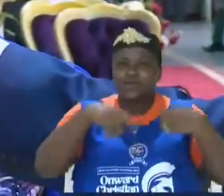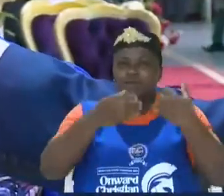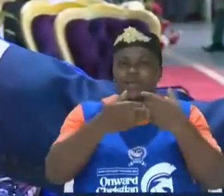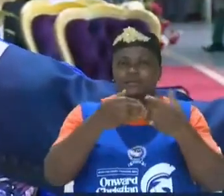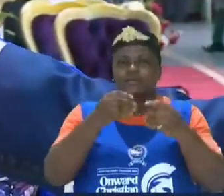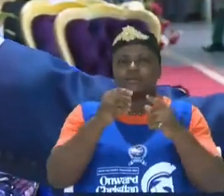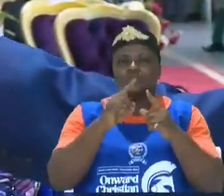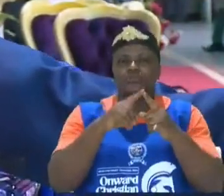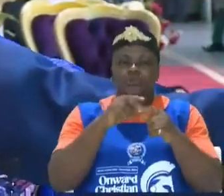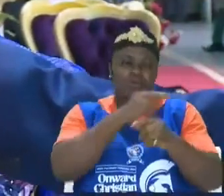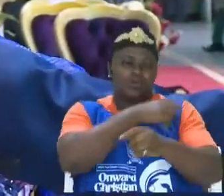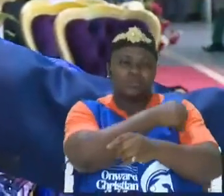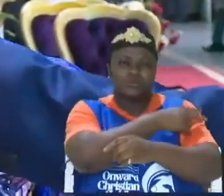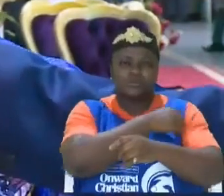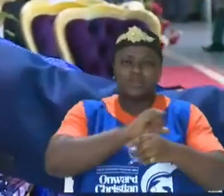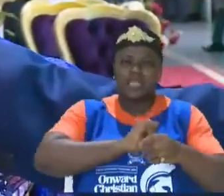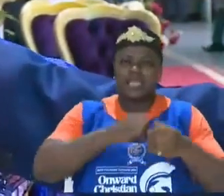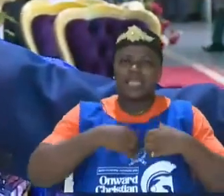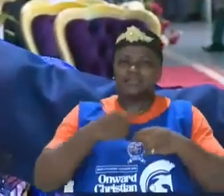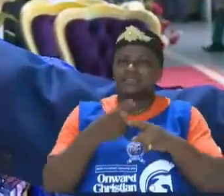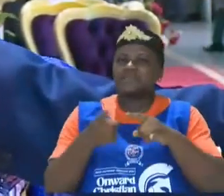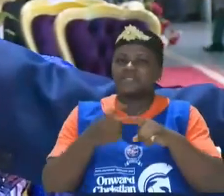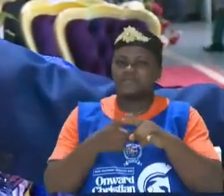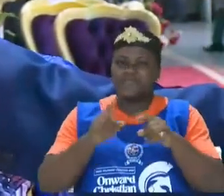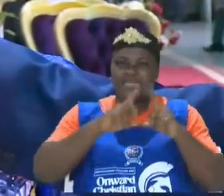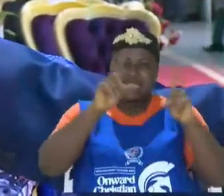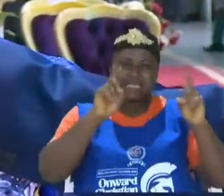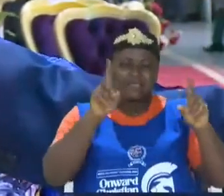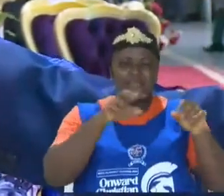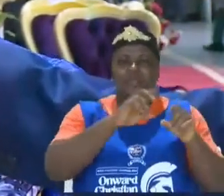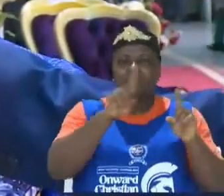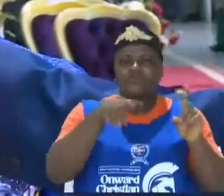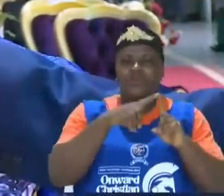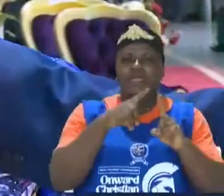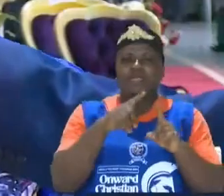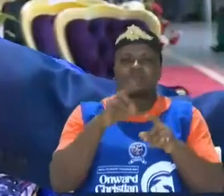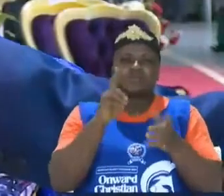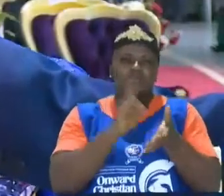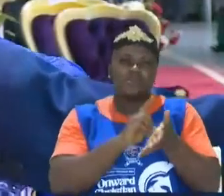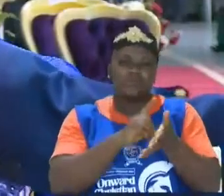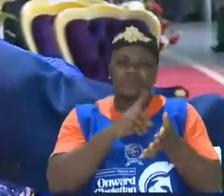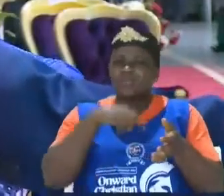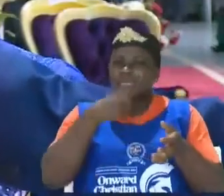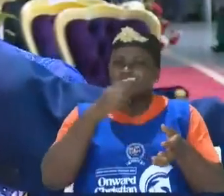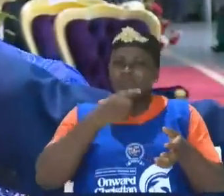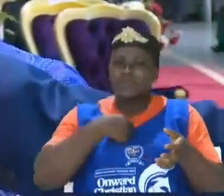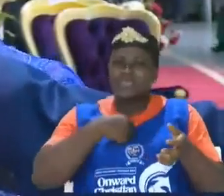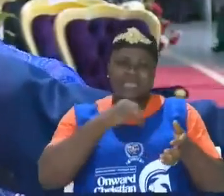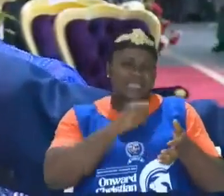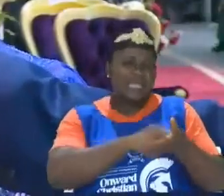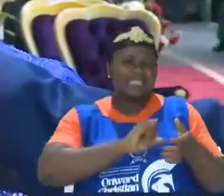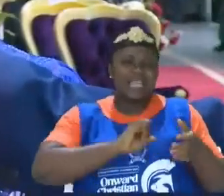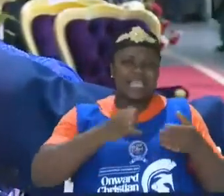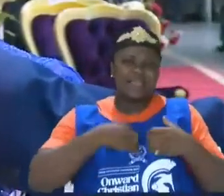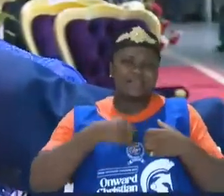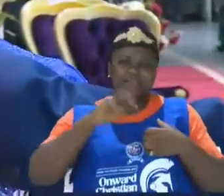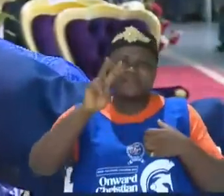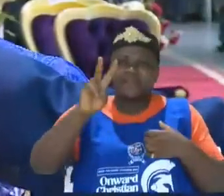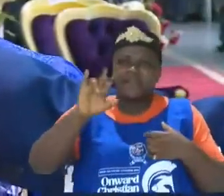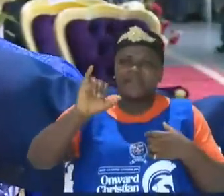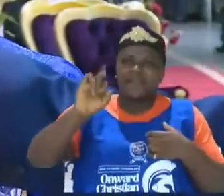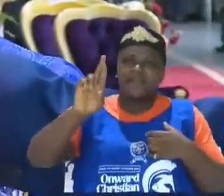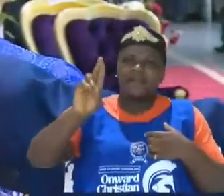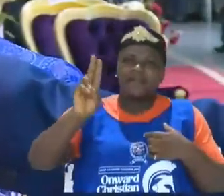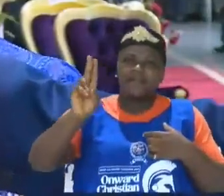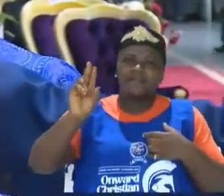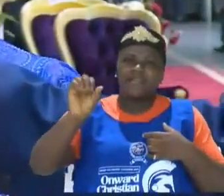series of tests. And what the doctor told me was that I had some virus in my kidney and I rejected it.